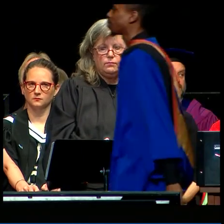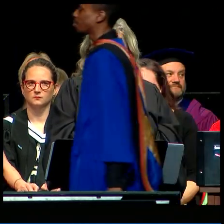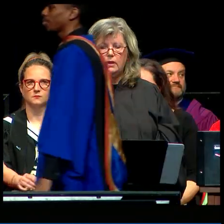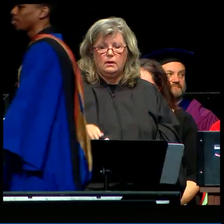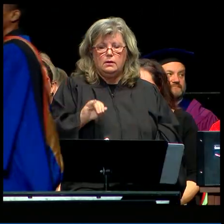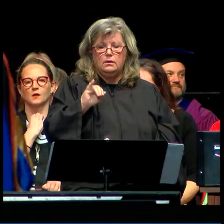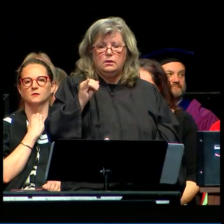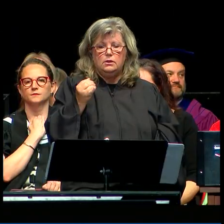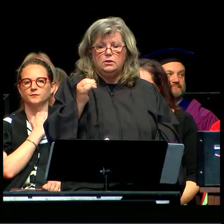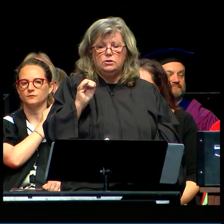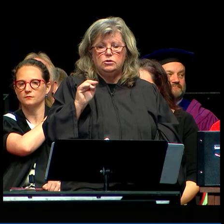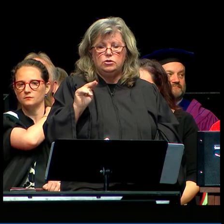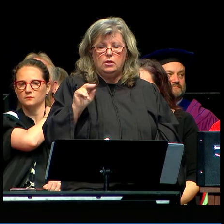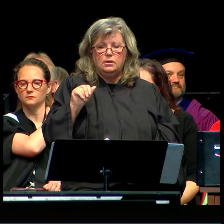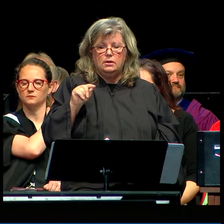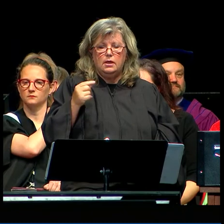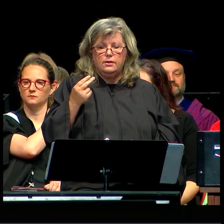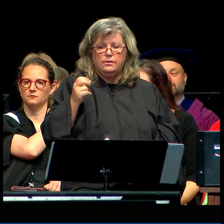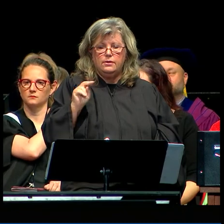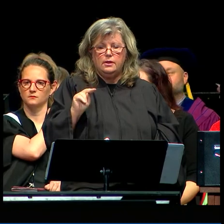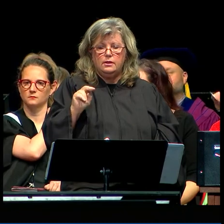Jonathan Eady with distinction.